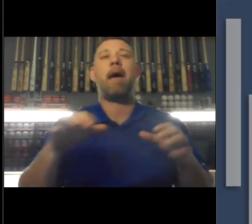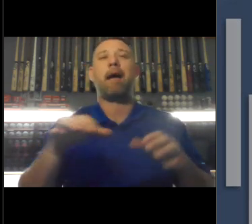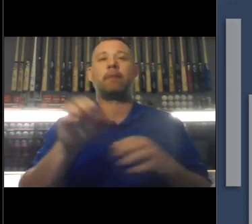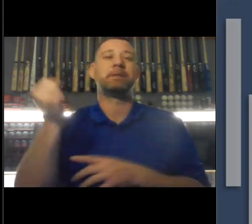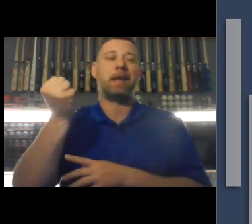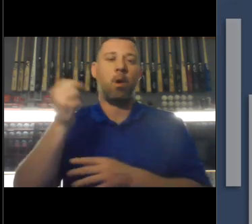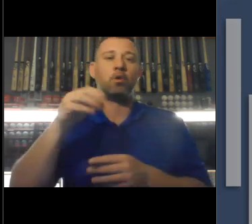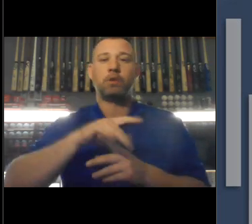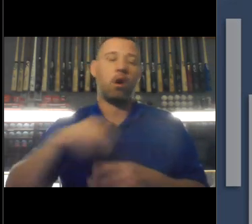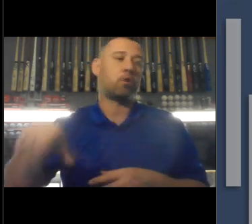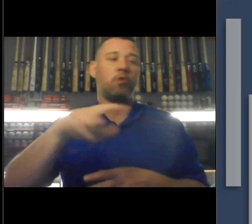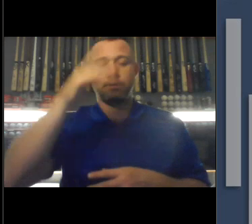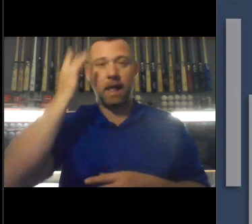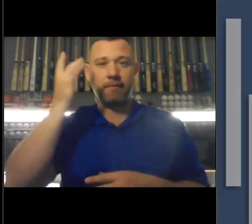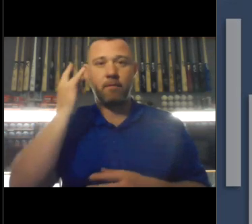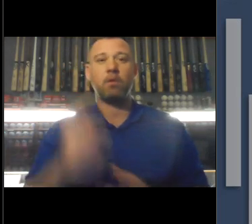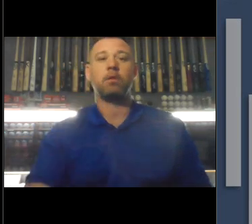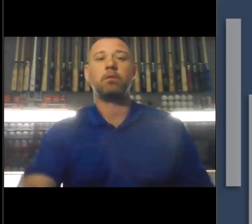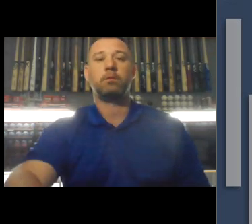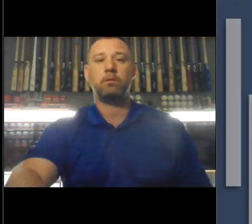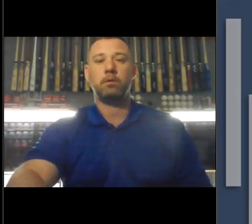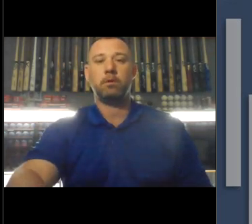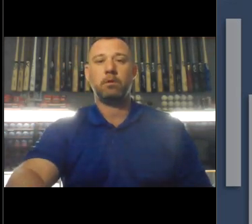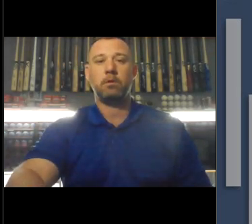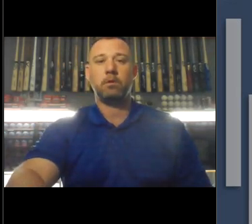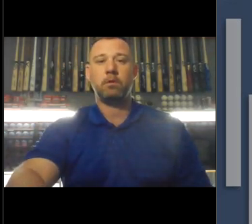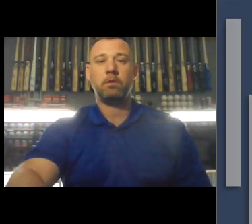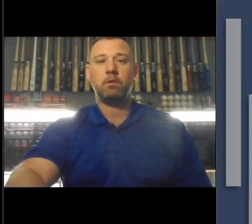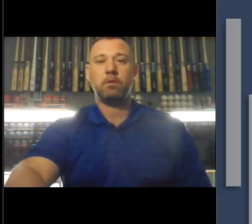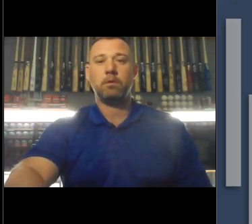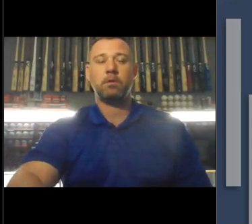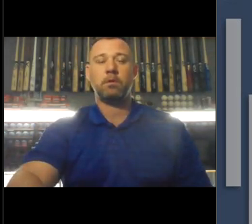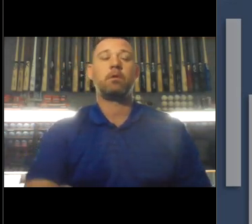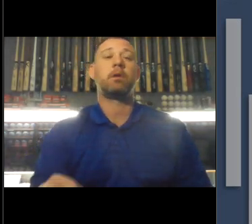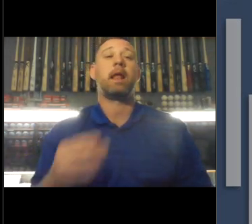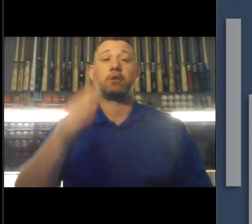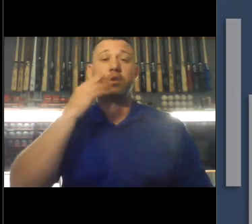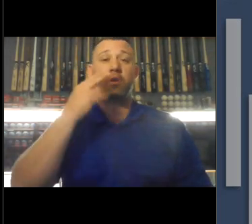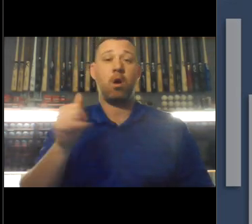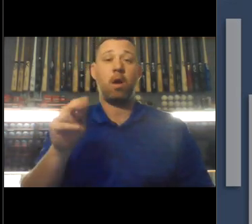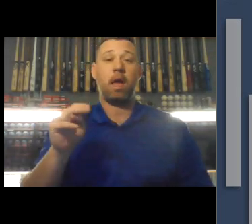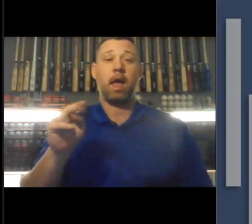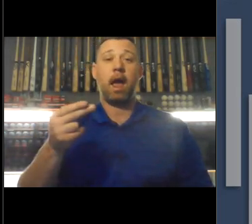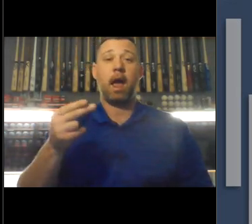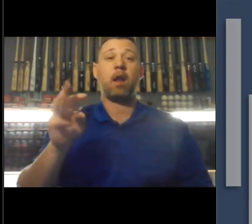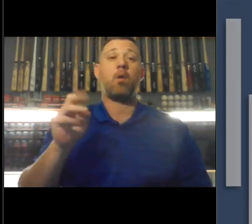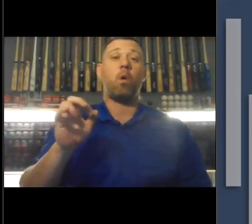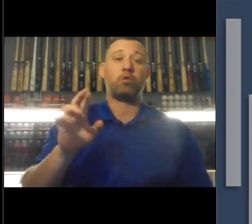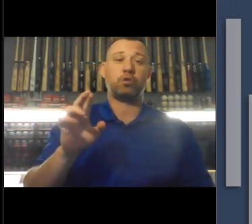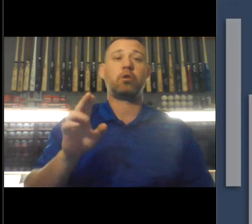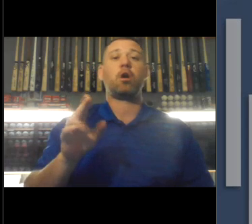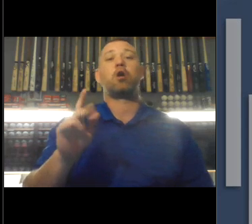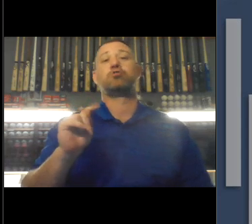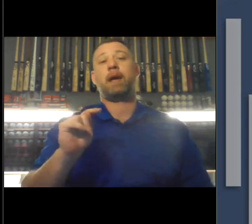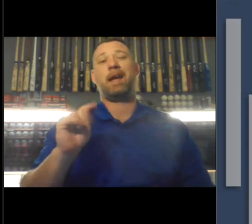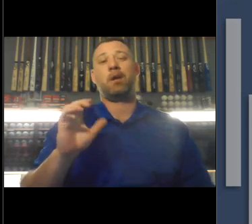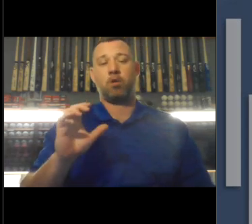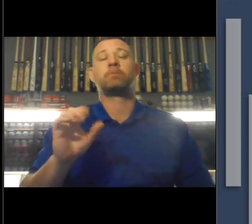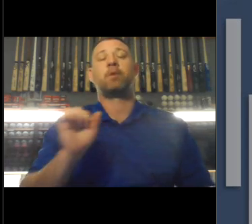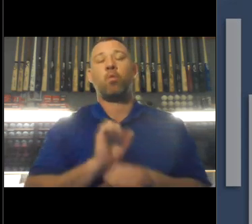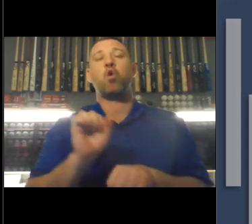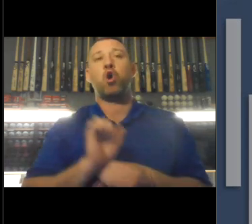California. Commissioners, as you know, Hannah Walter our Trade Corridor Enhancement Program Manager has been working on